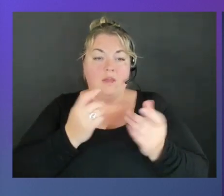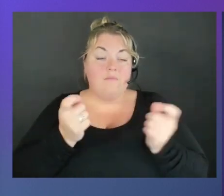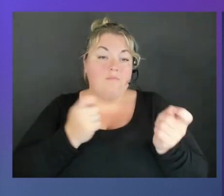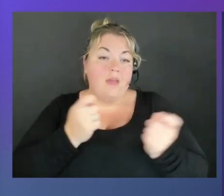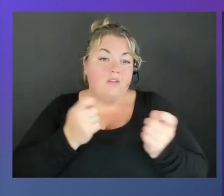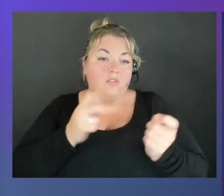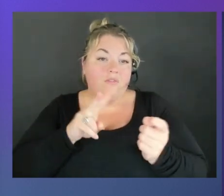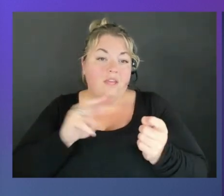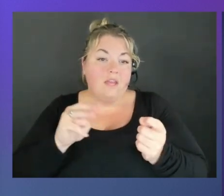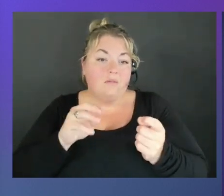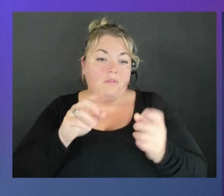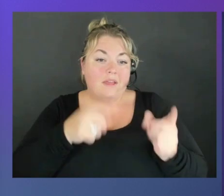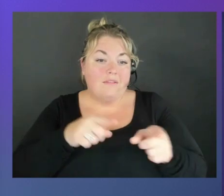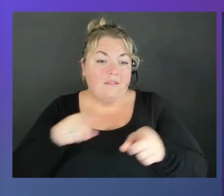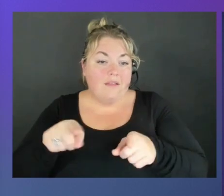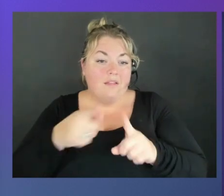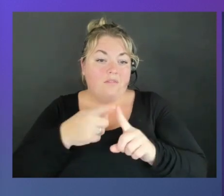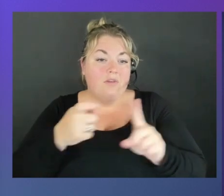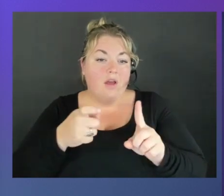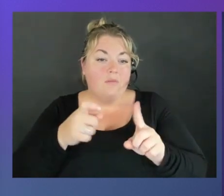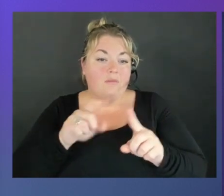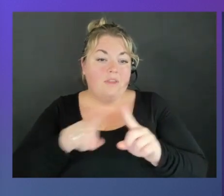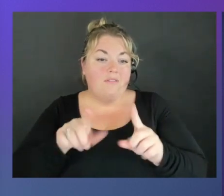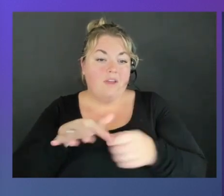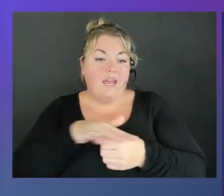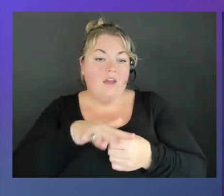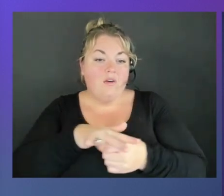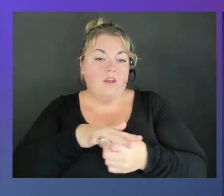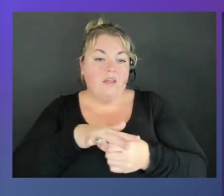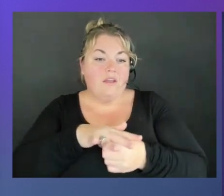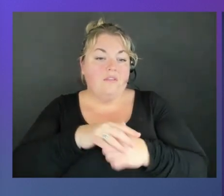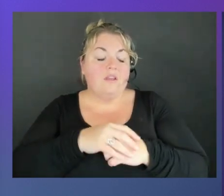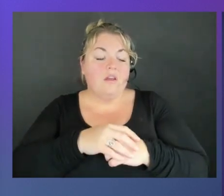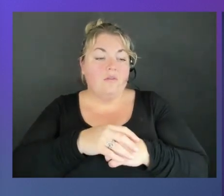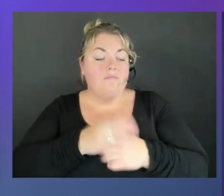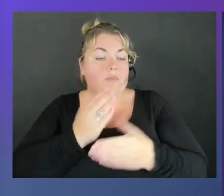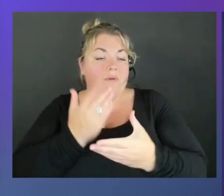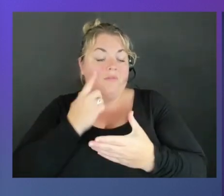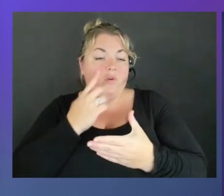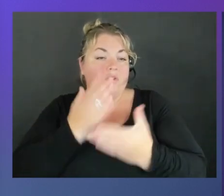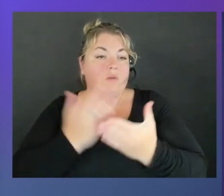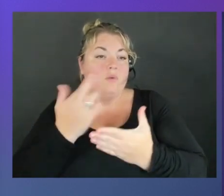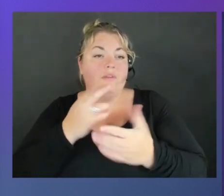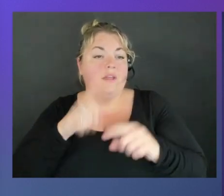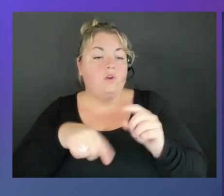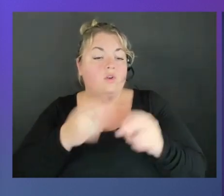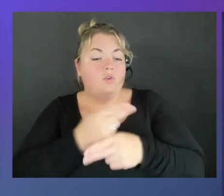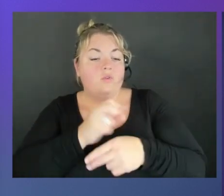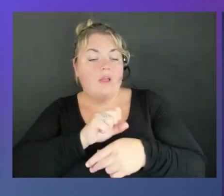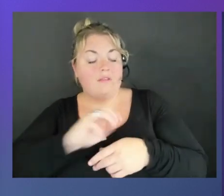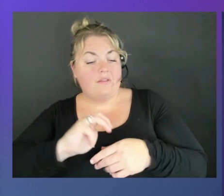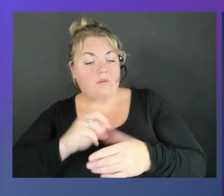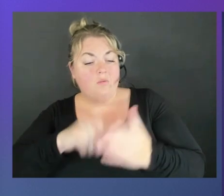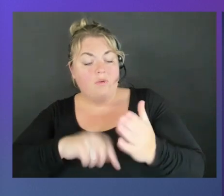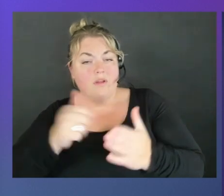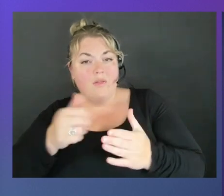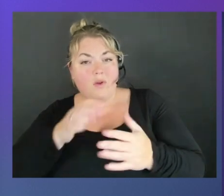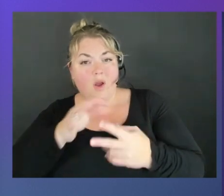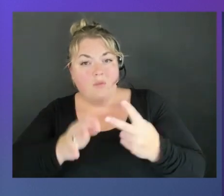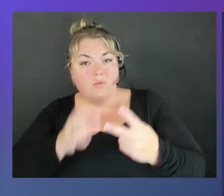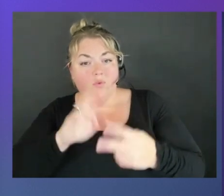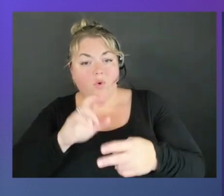VMs instances from different areas? Maybe for some reason they couldn't use SSM. What other options are there, or what other